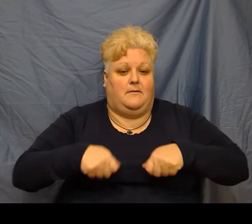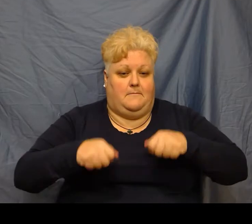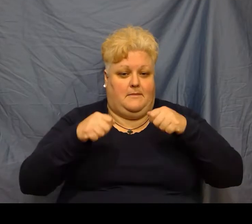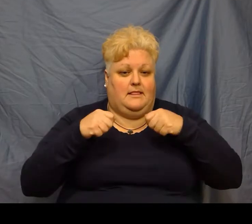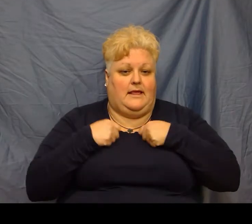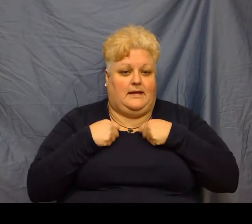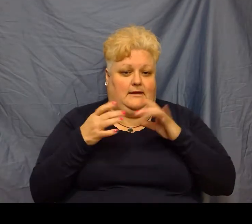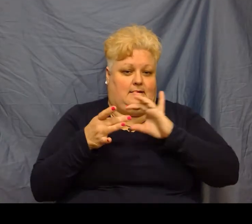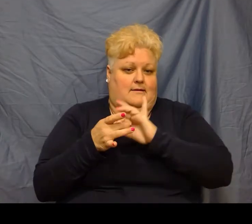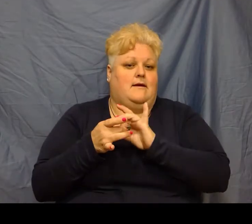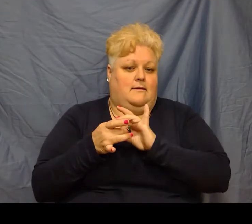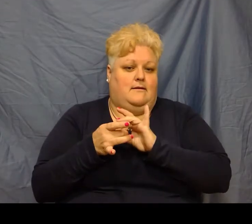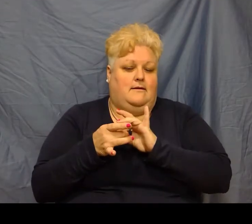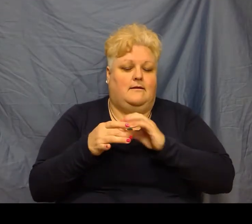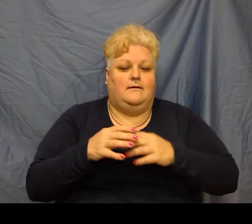blanket.